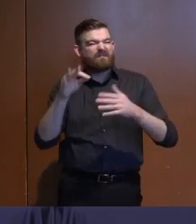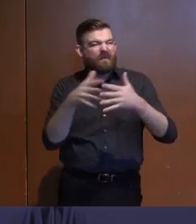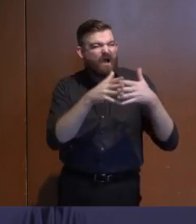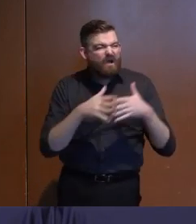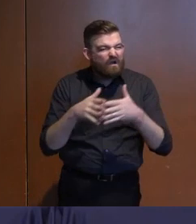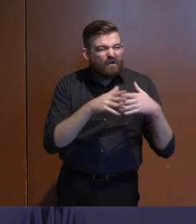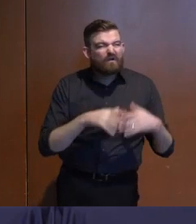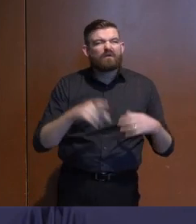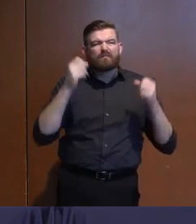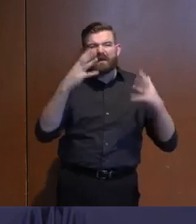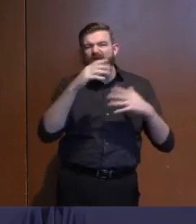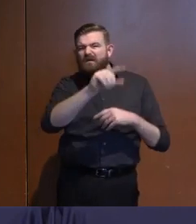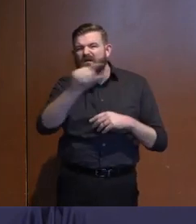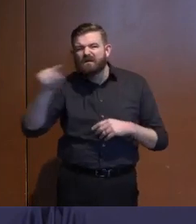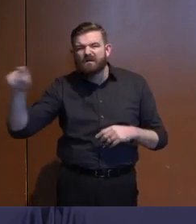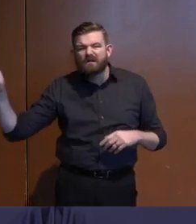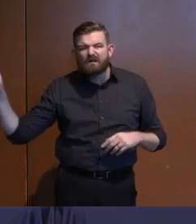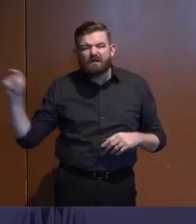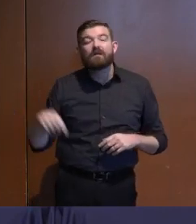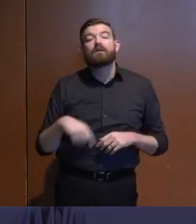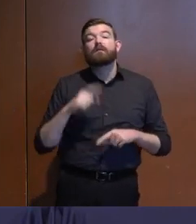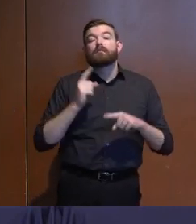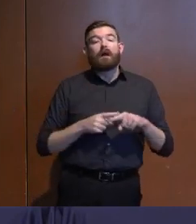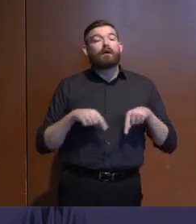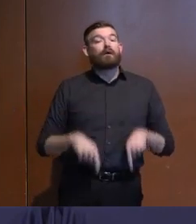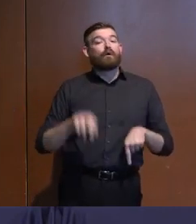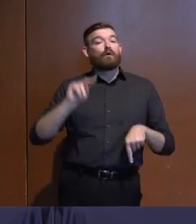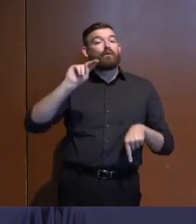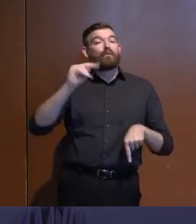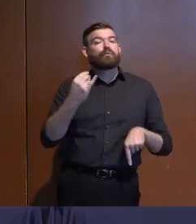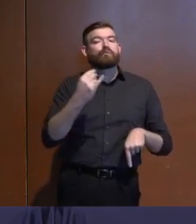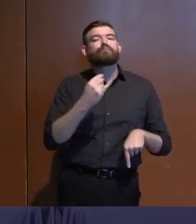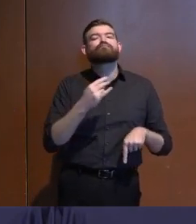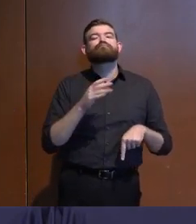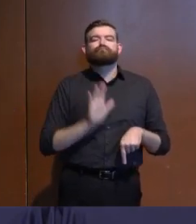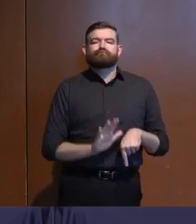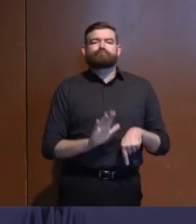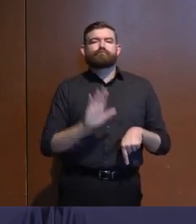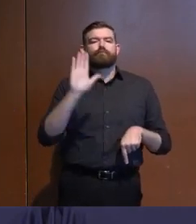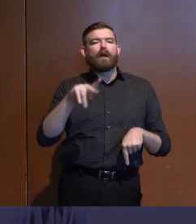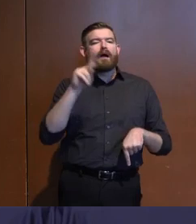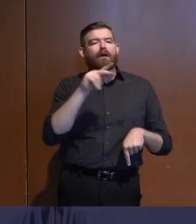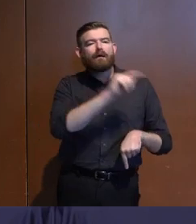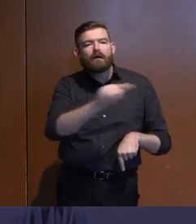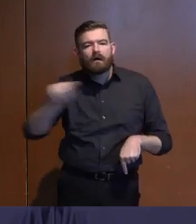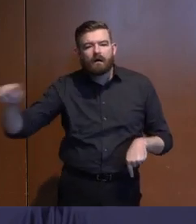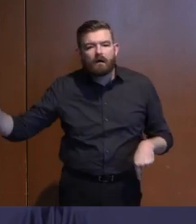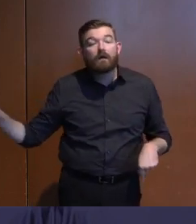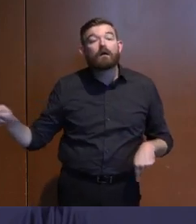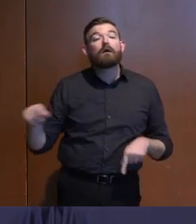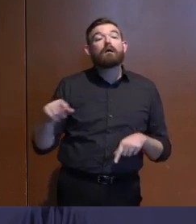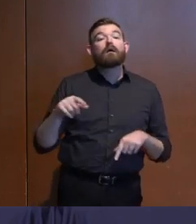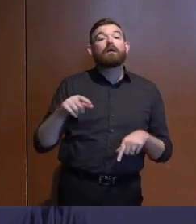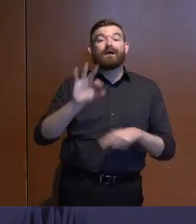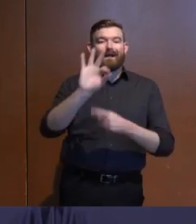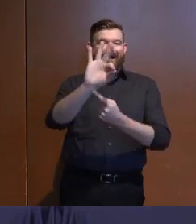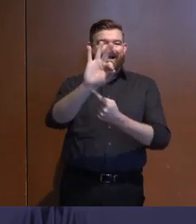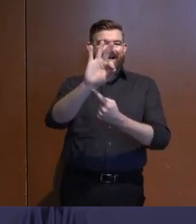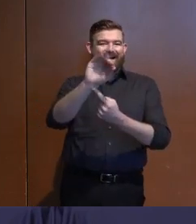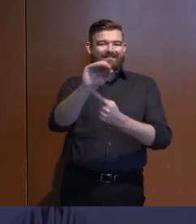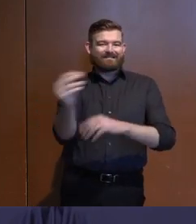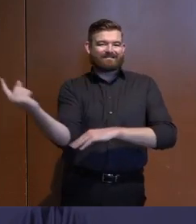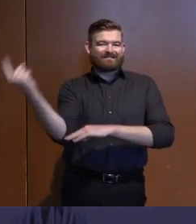lending institutions and mortgage servicers, we can announce today a 90-day grace period for mortgage payments